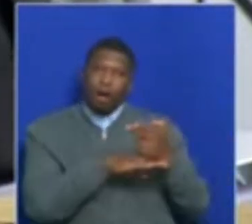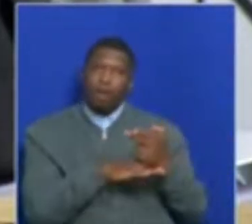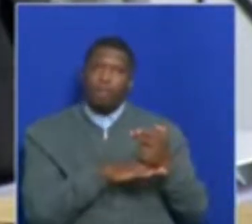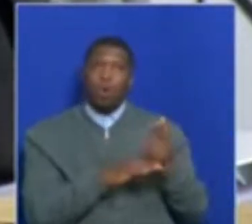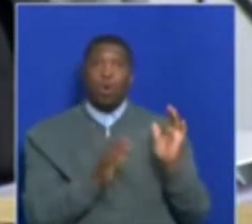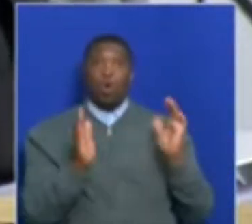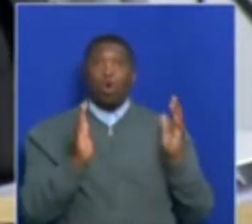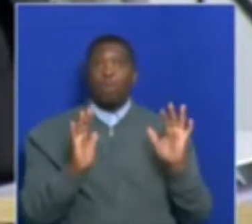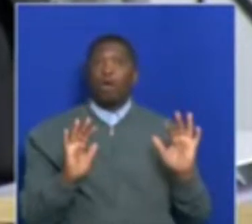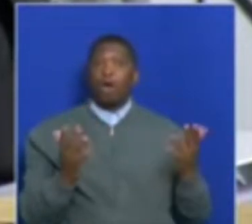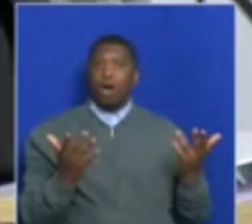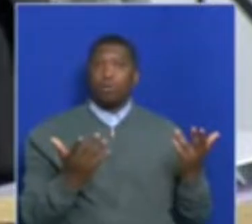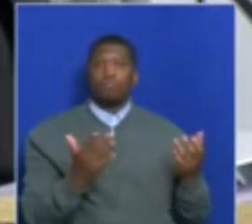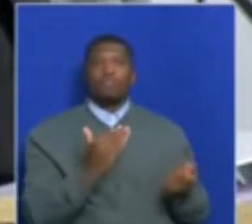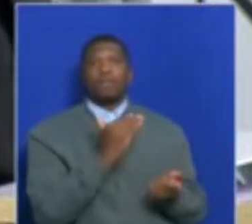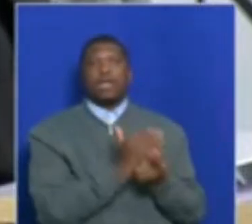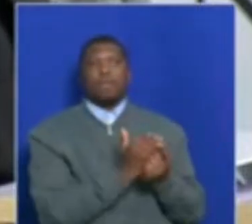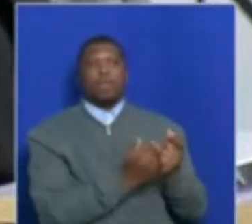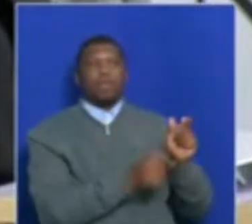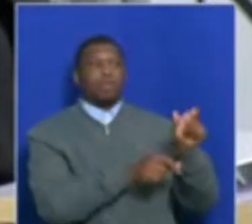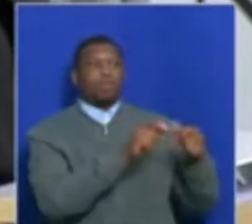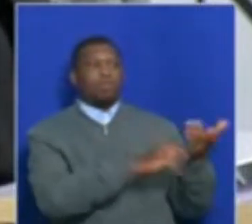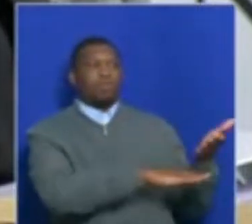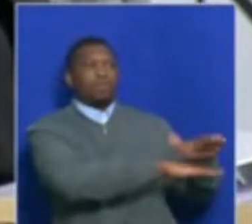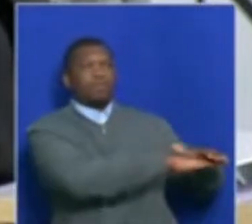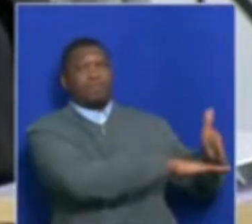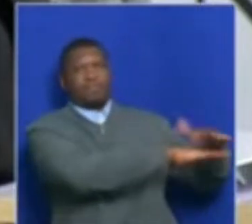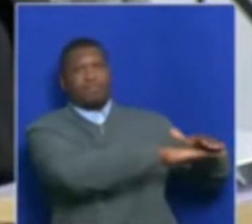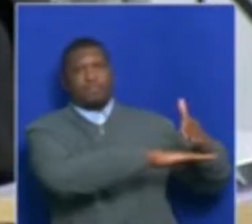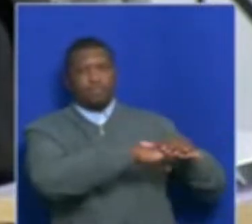to the number of deceased that were on the scene.